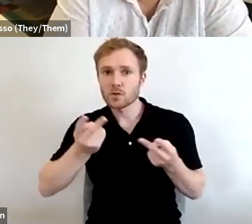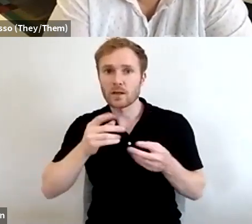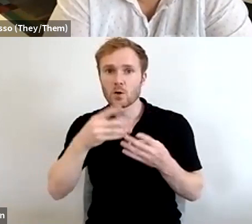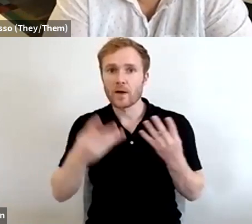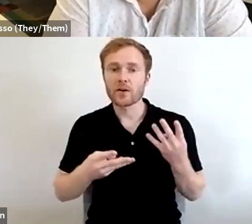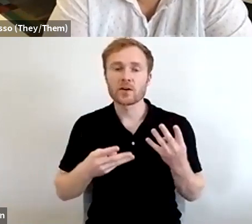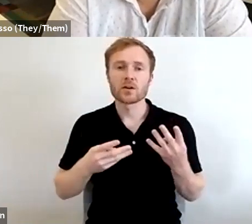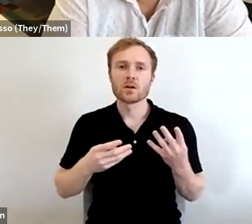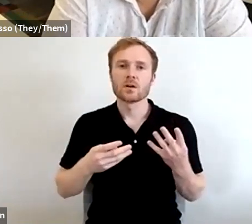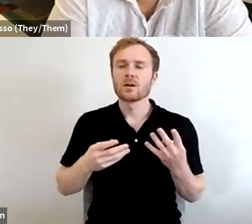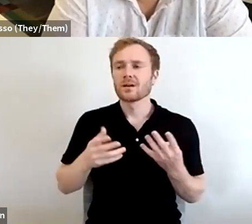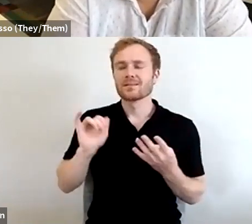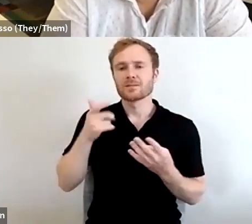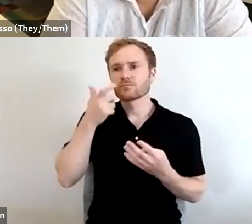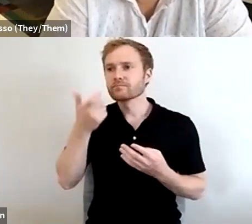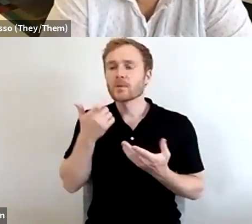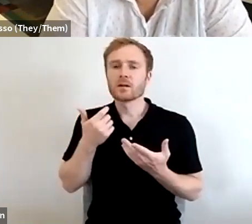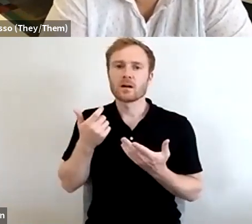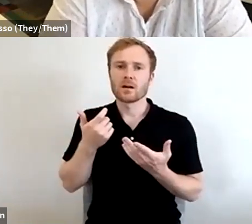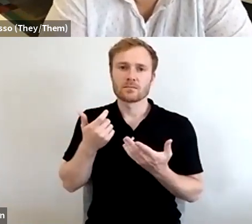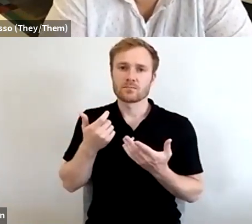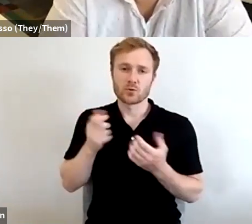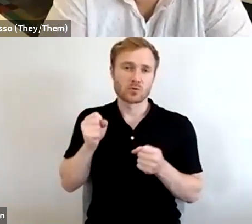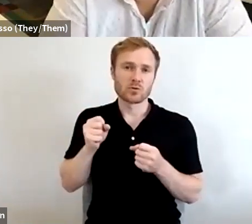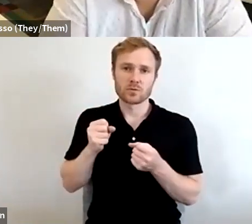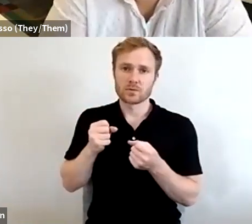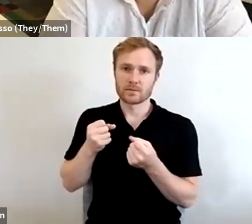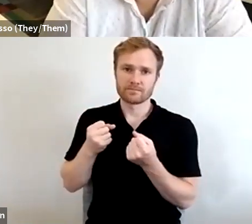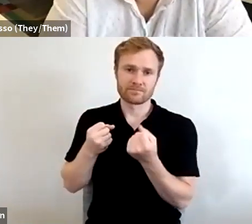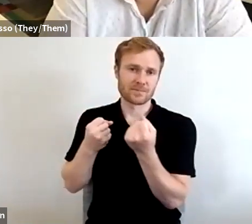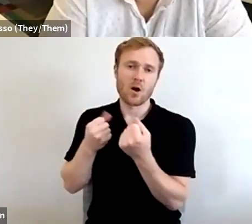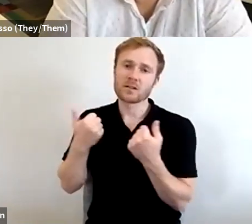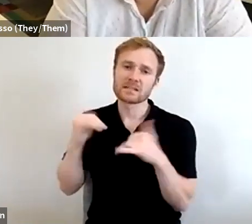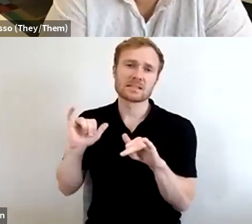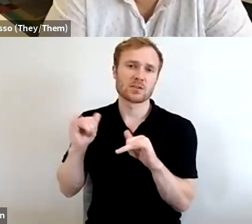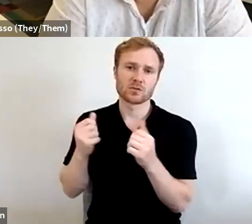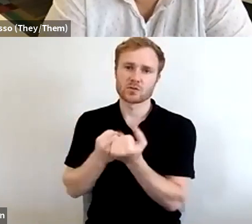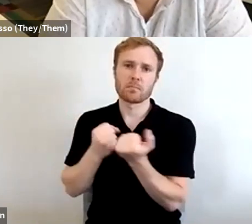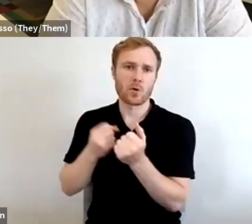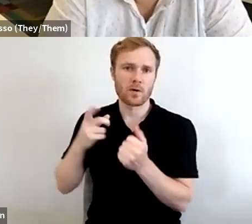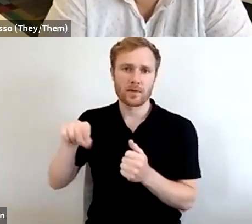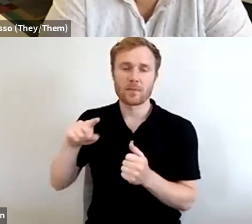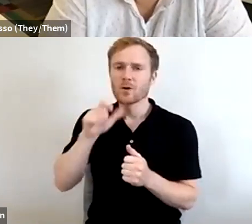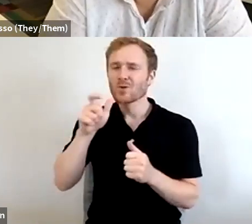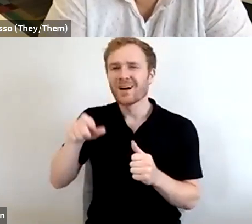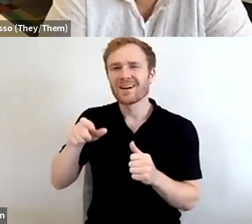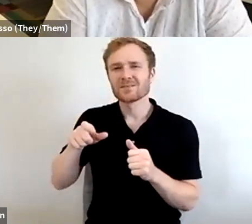supportive and helpful as well, just by being a body who's there. Yeah. And we don't have to out youth to themselves. I have twice